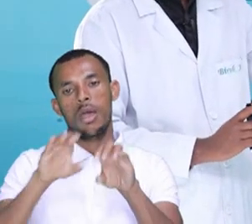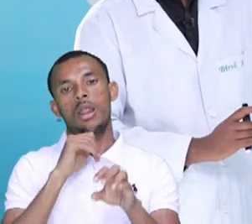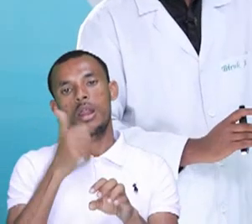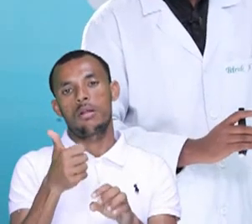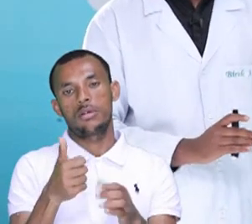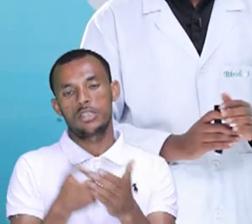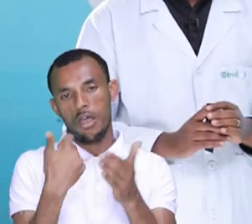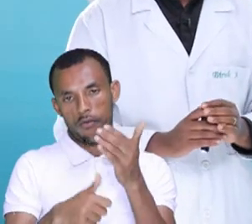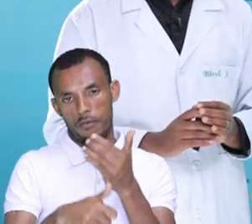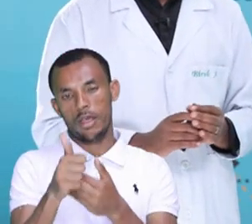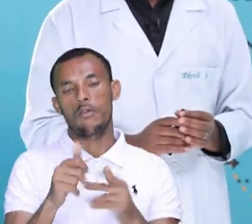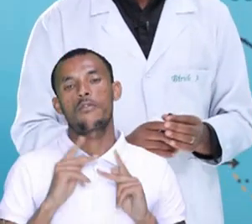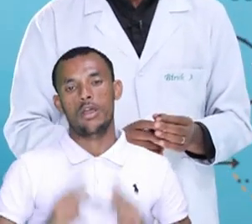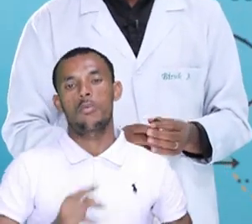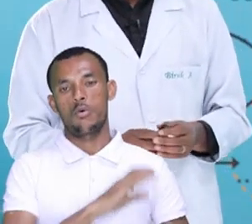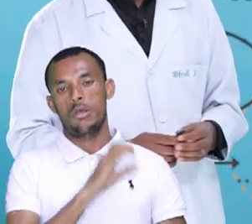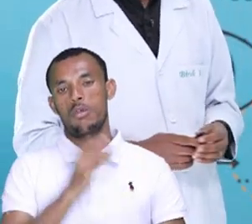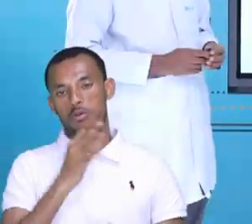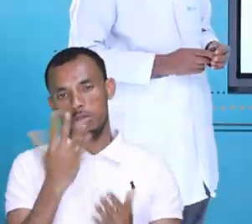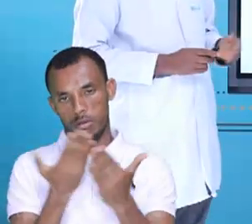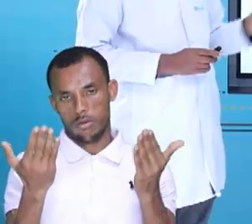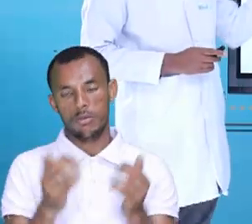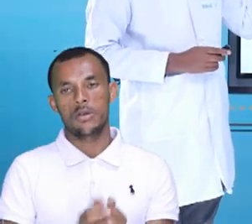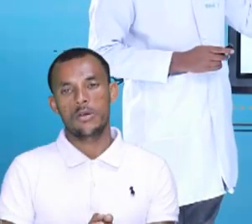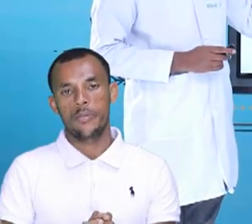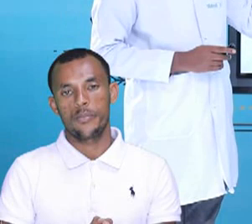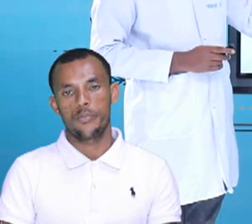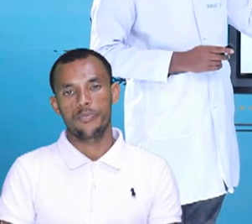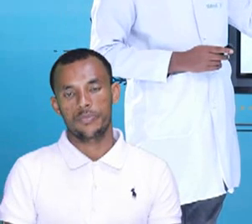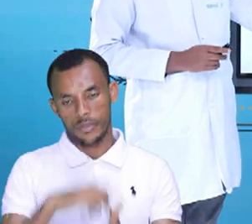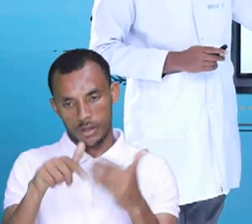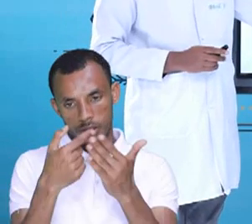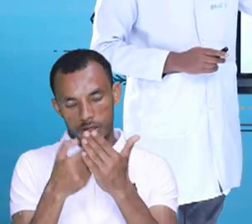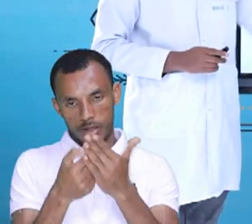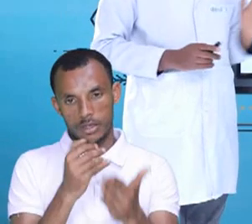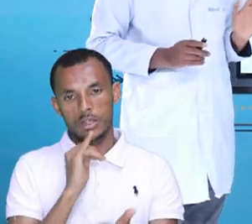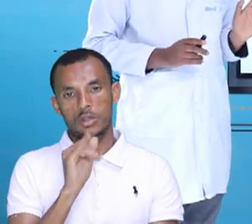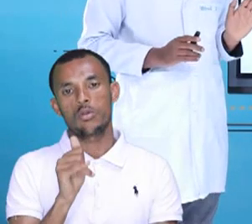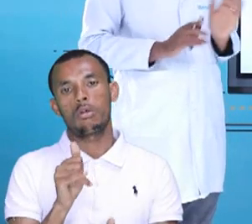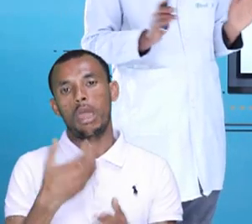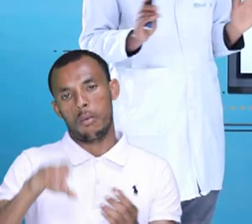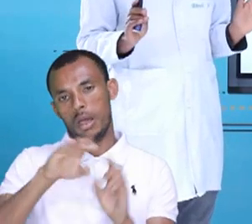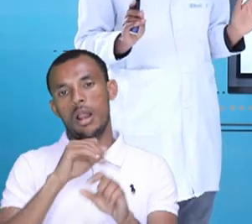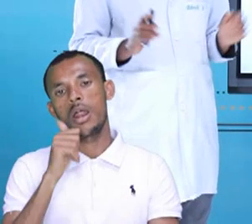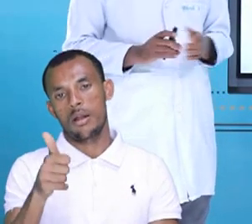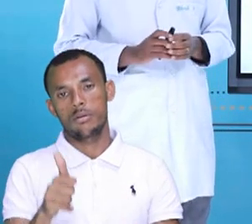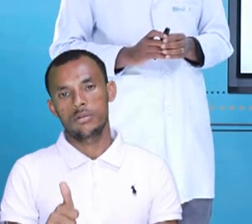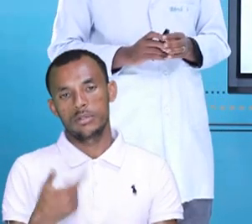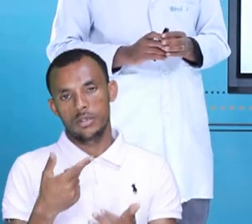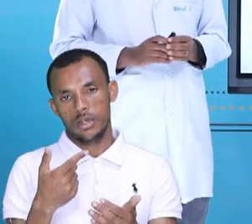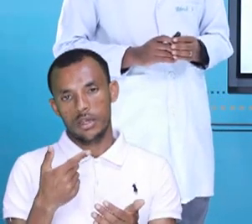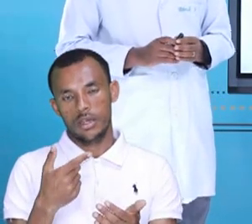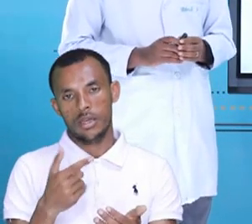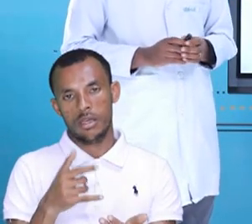affect the physical properties of the species. Therefore, this one is not chemical bonds because not affect the